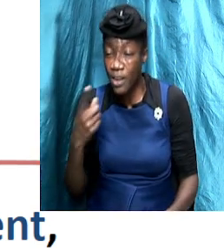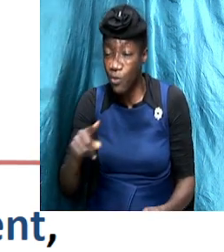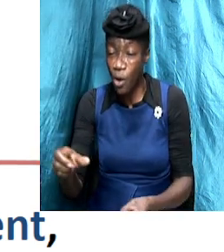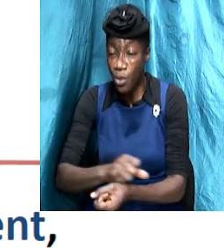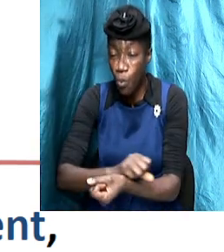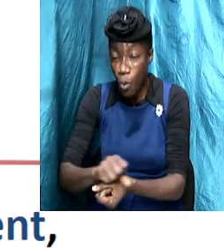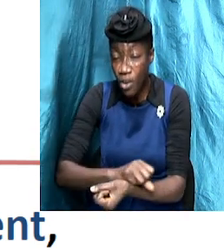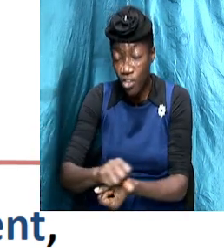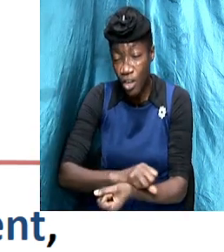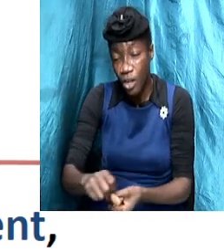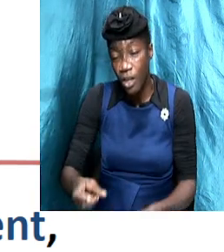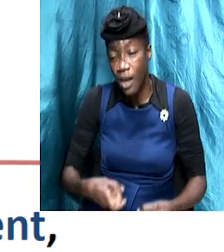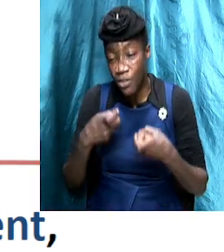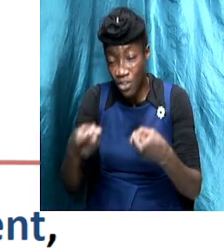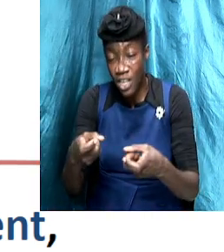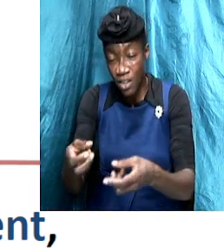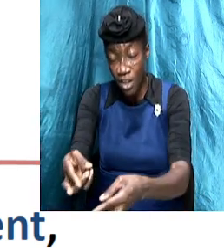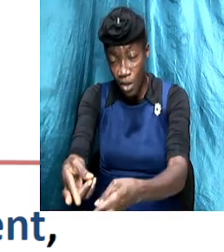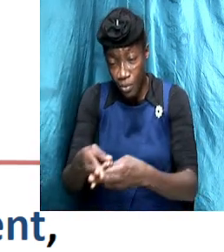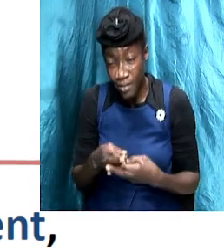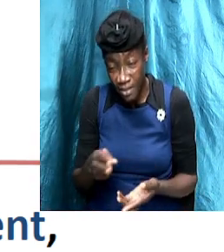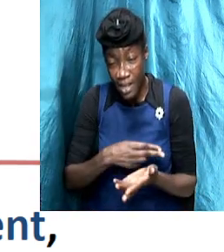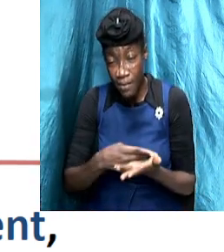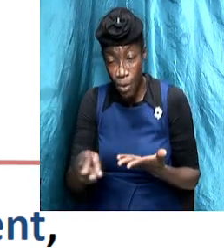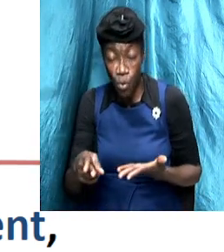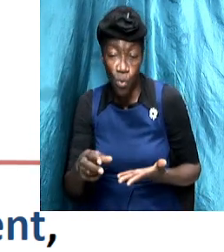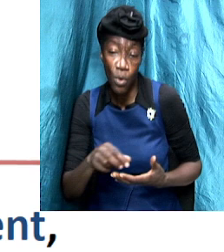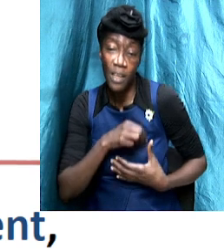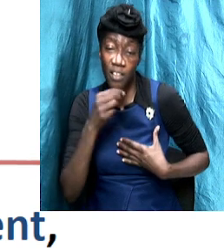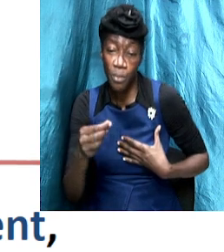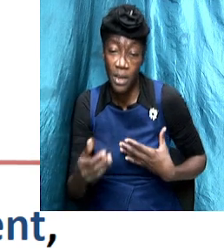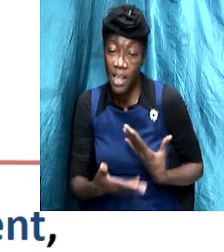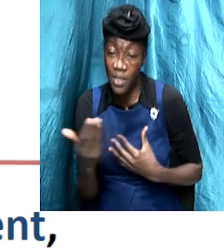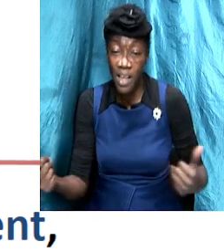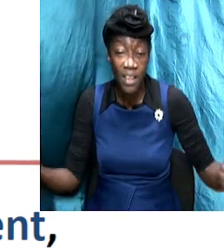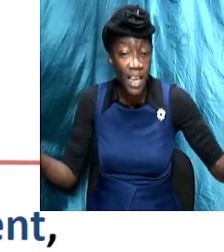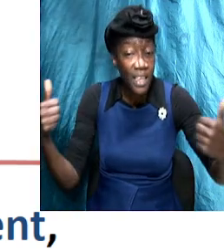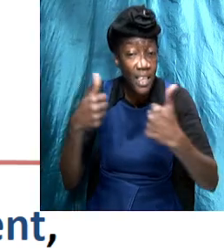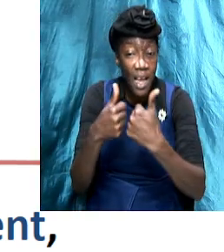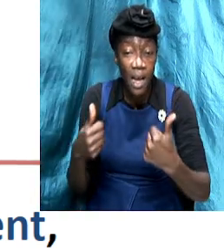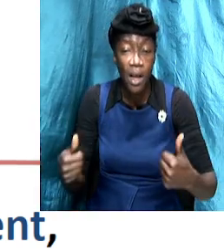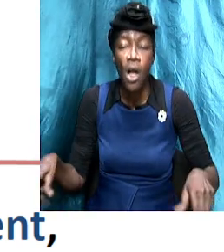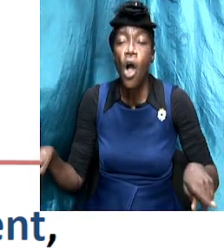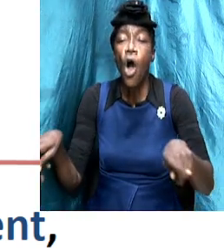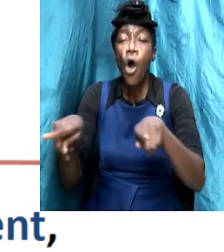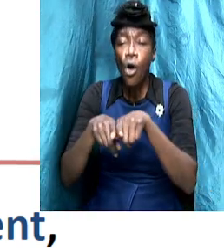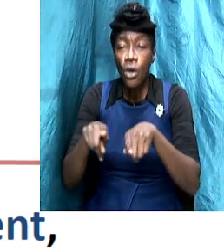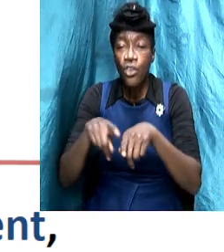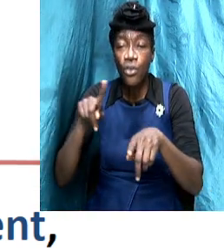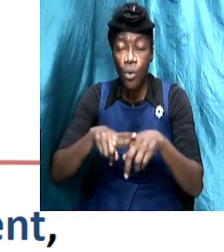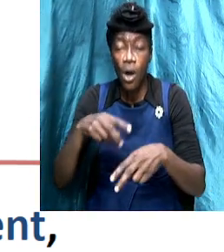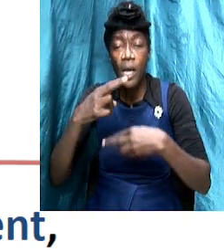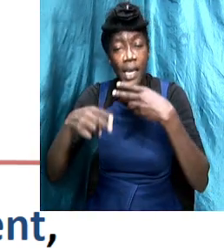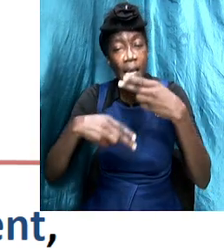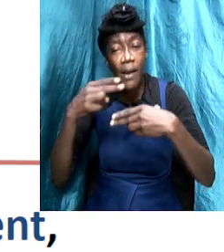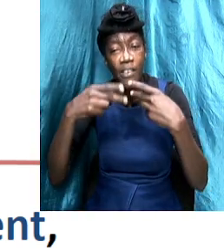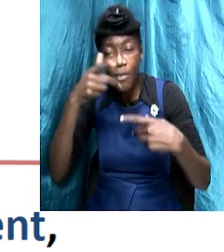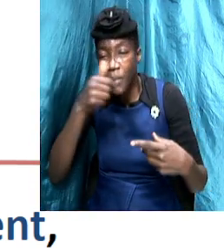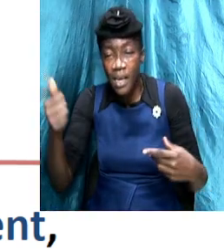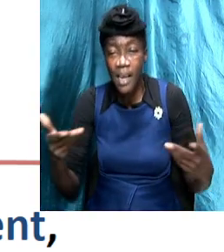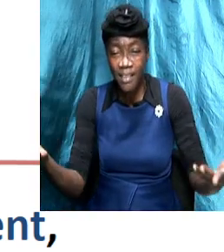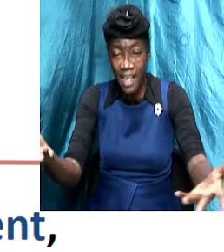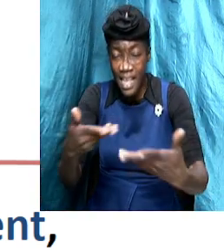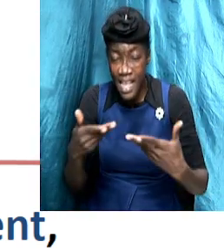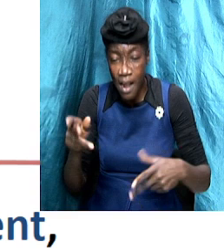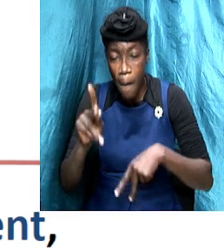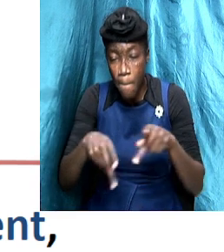he shall receive the gift of the Holy Ghost. Now, there's an attack also on our heritage. Because here it is that people